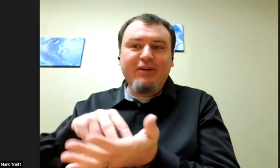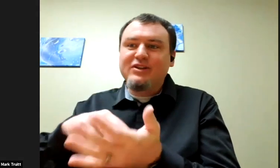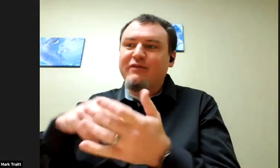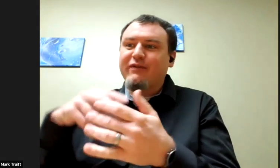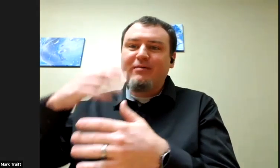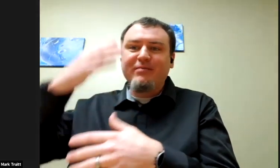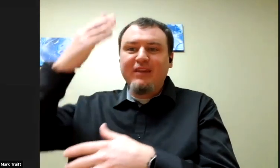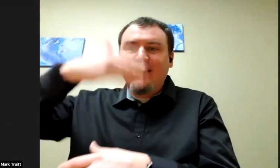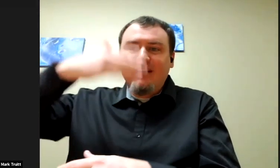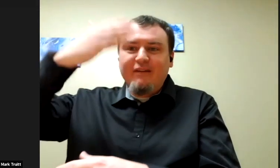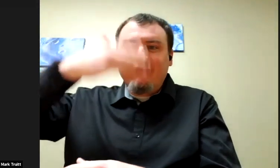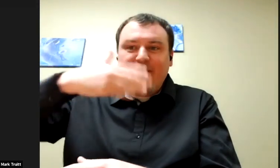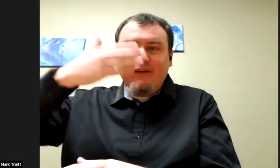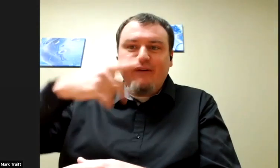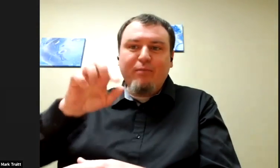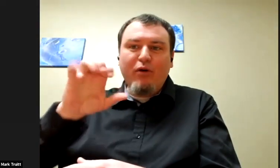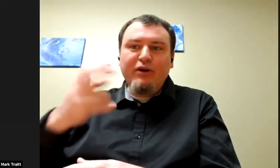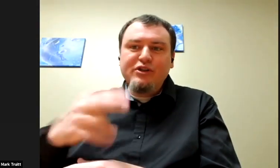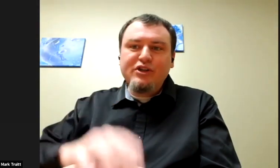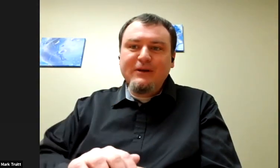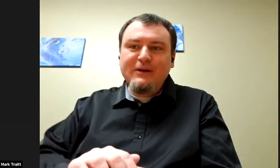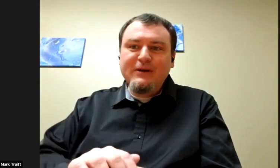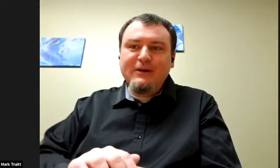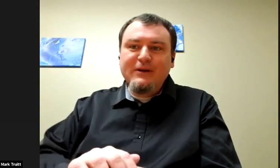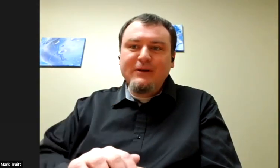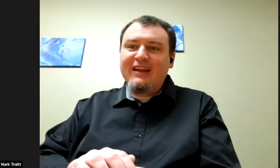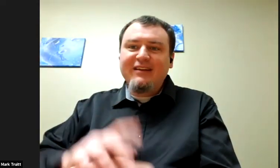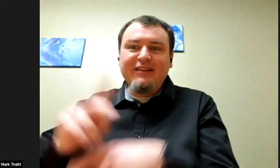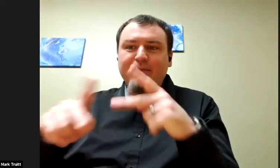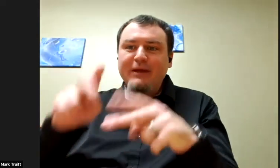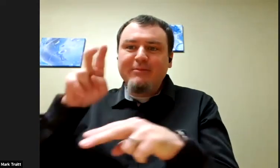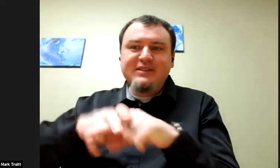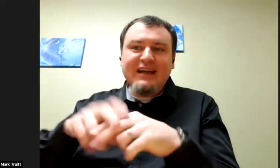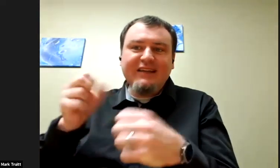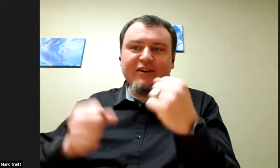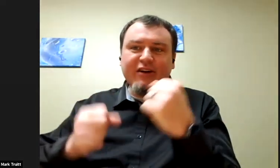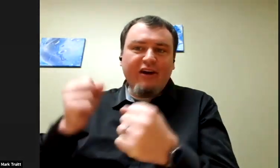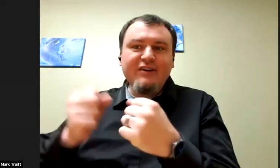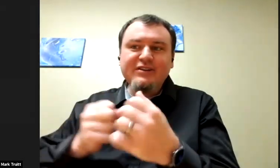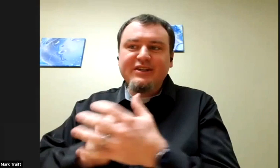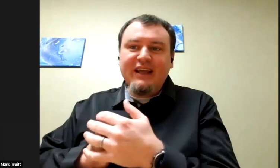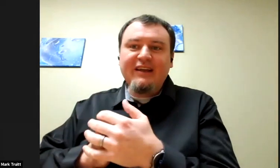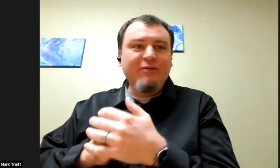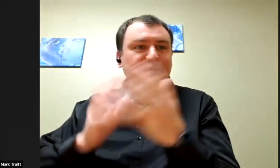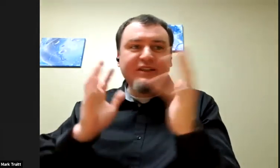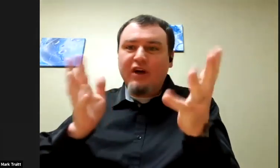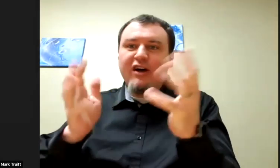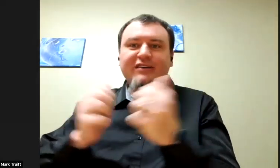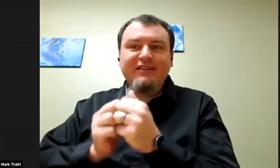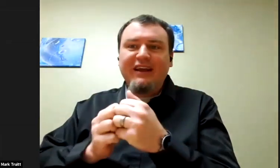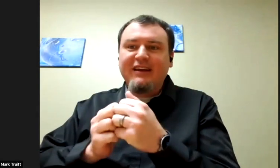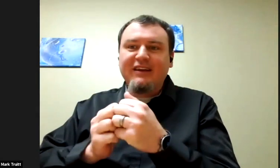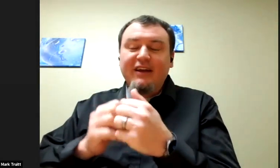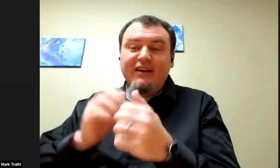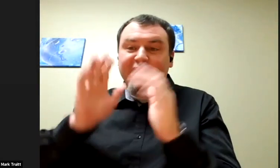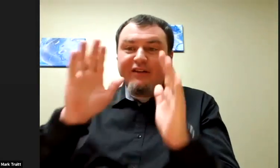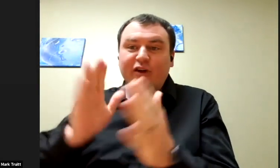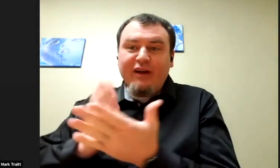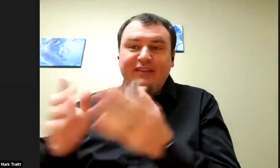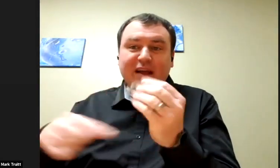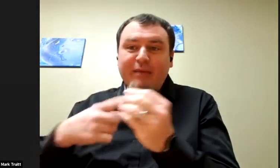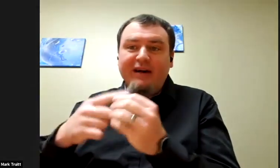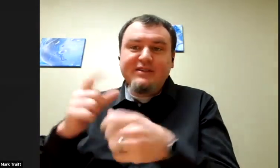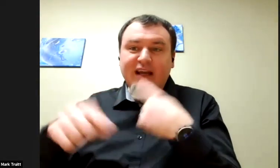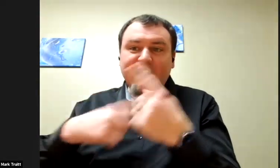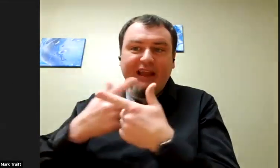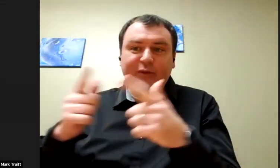I preached from the front porch, and the people sat in their cars and we talked. And the